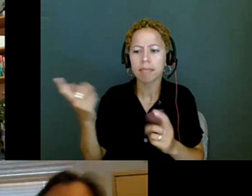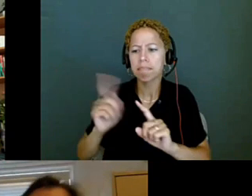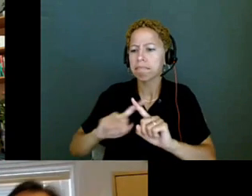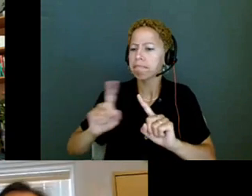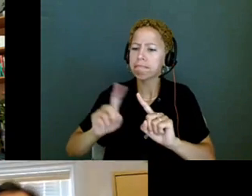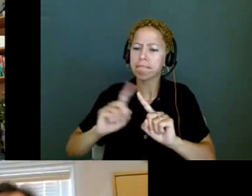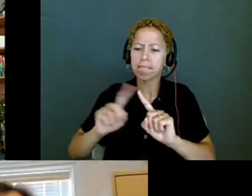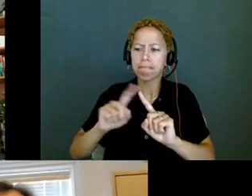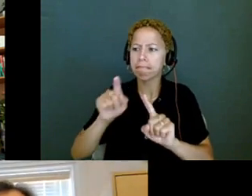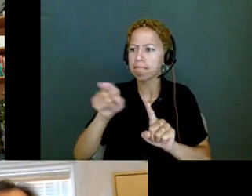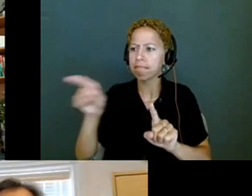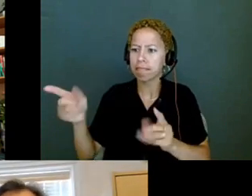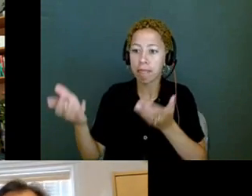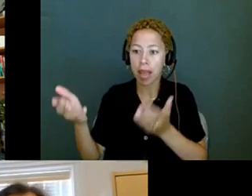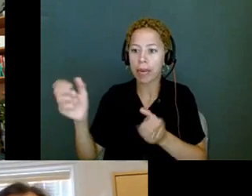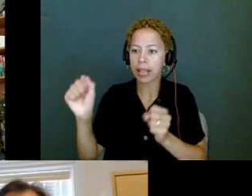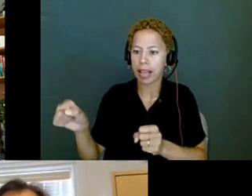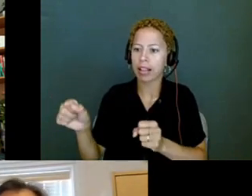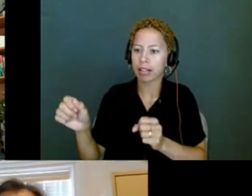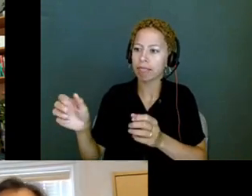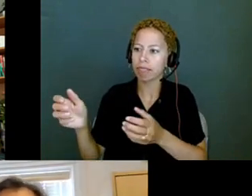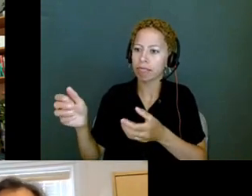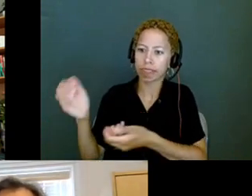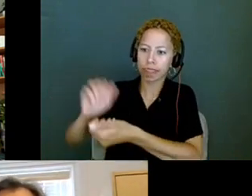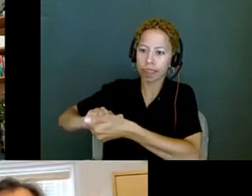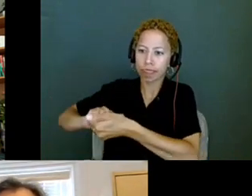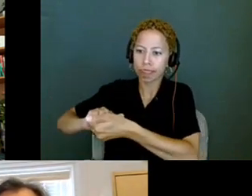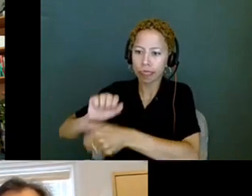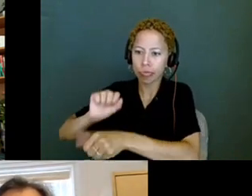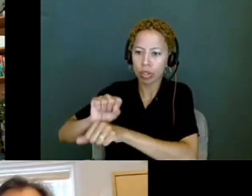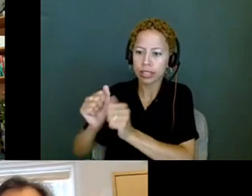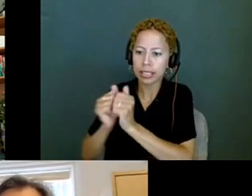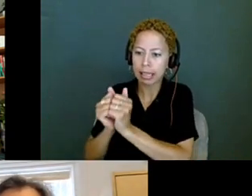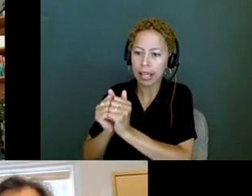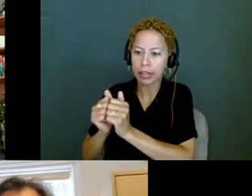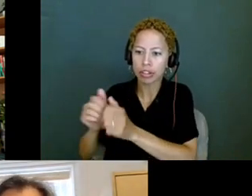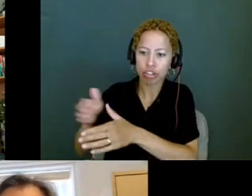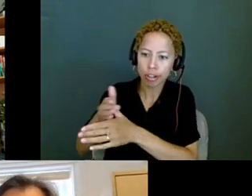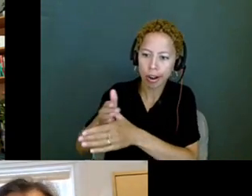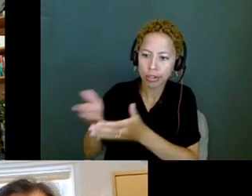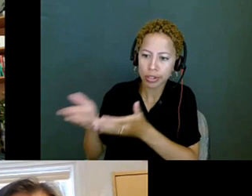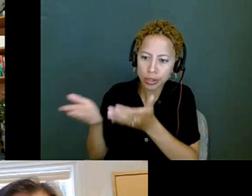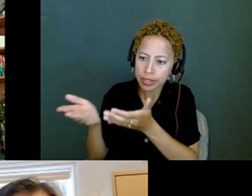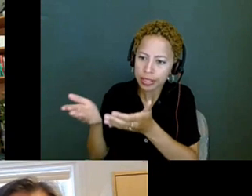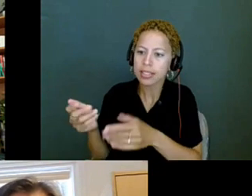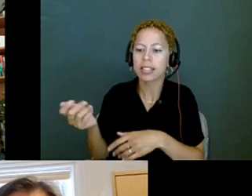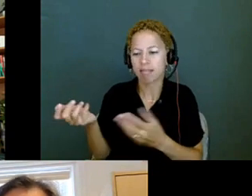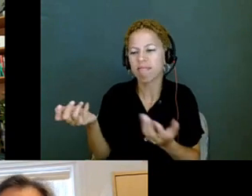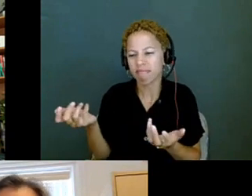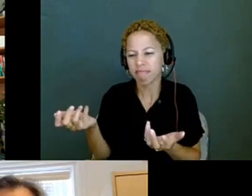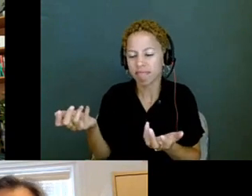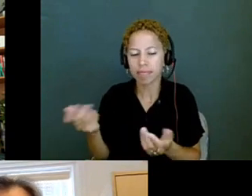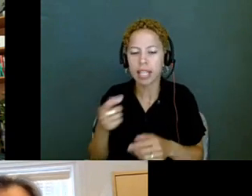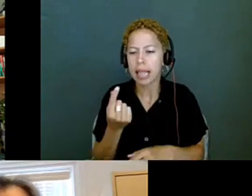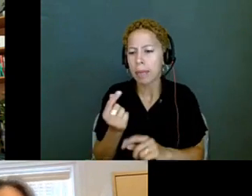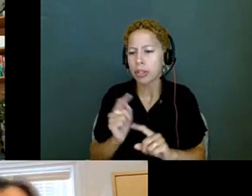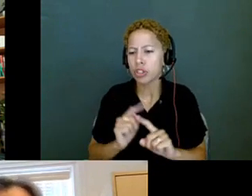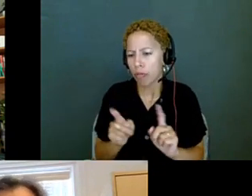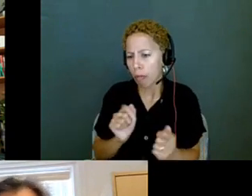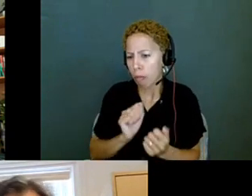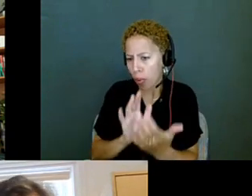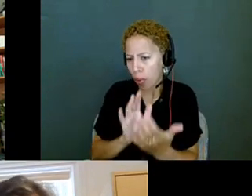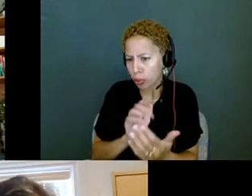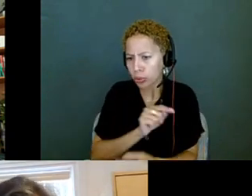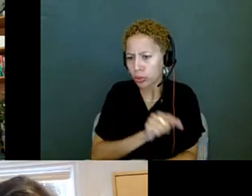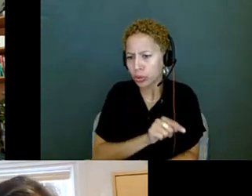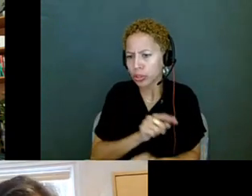able to share as well, and that we might partner with for some of our services. So we use it a little differently, but I think you have a